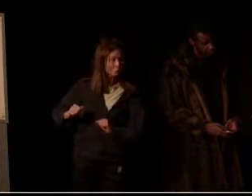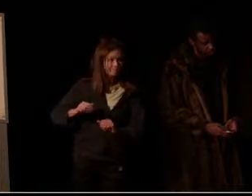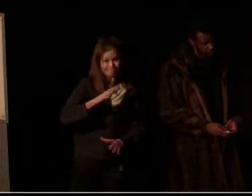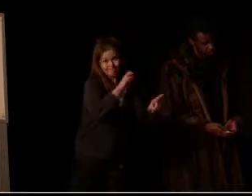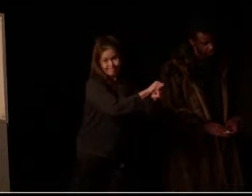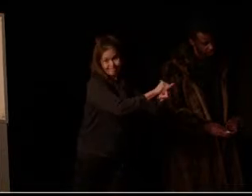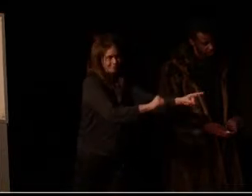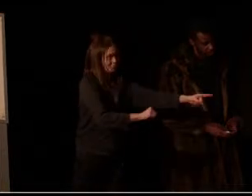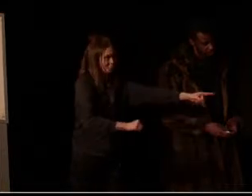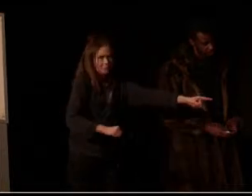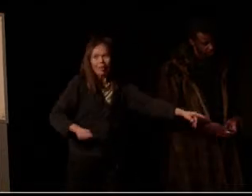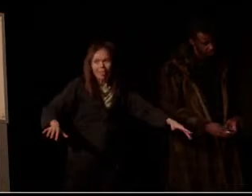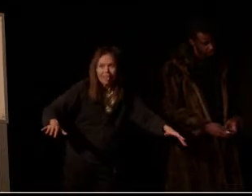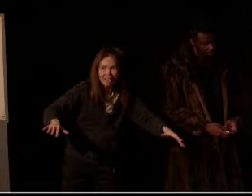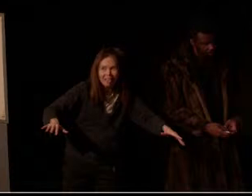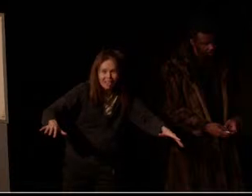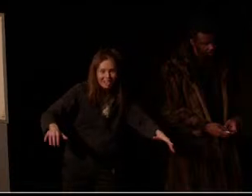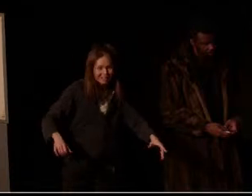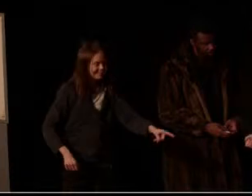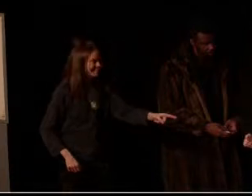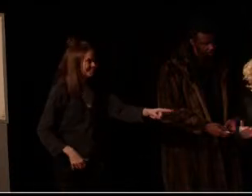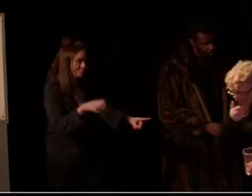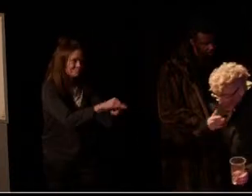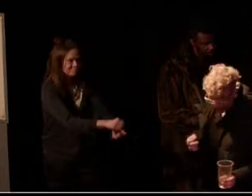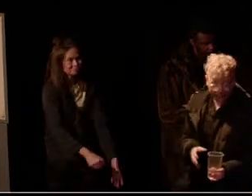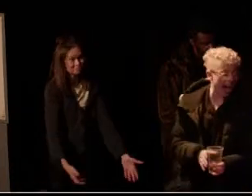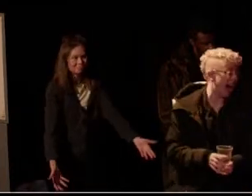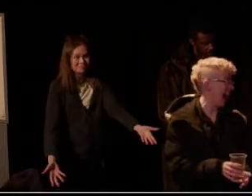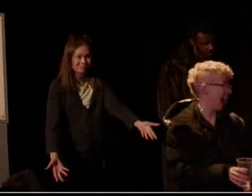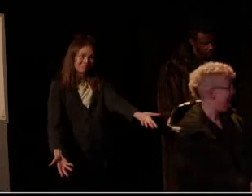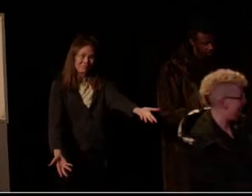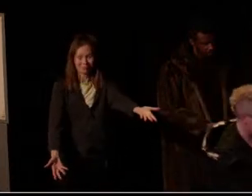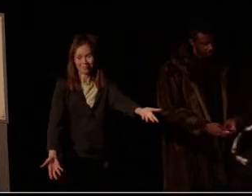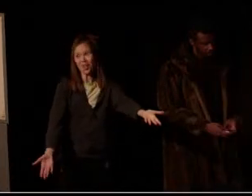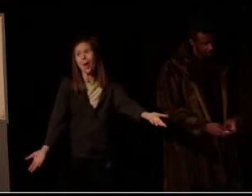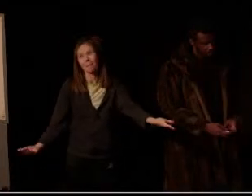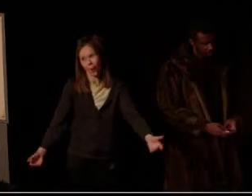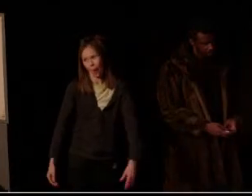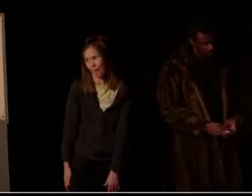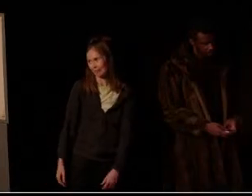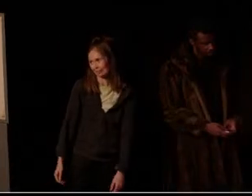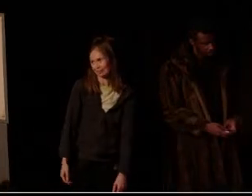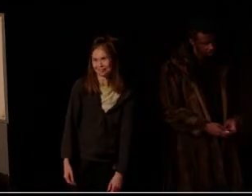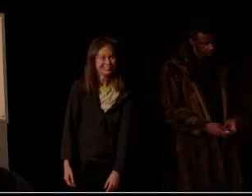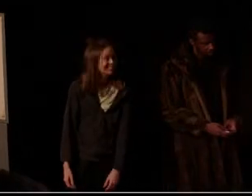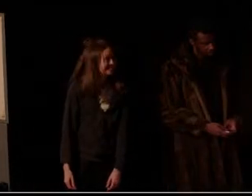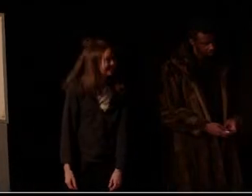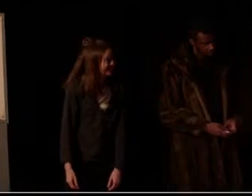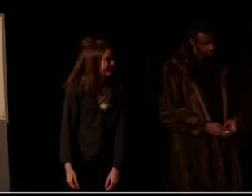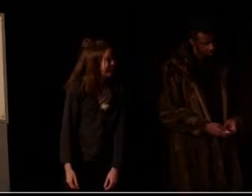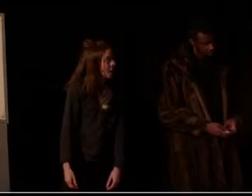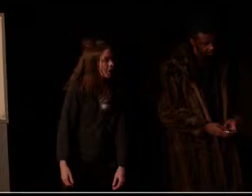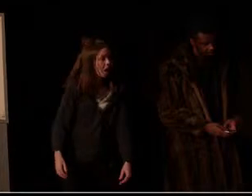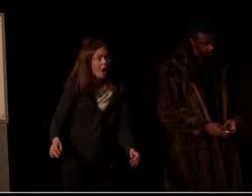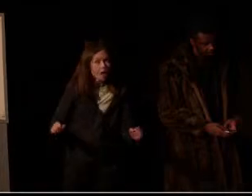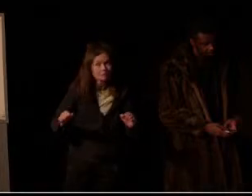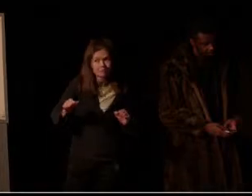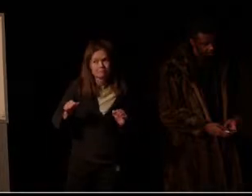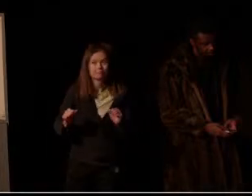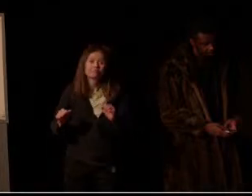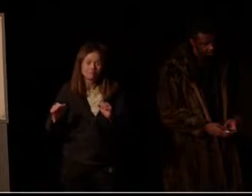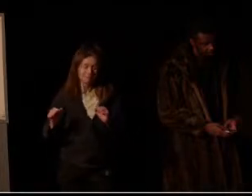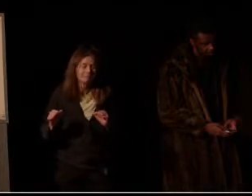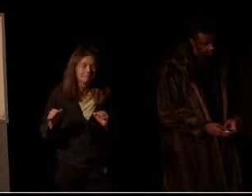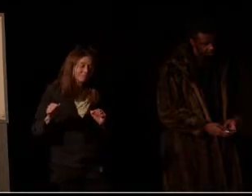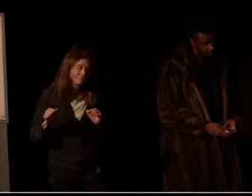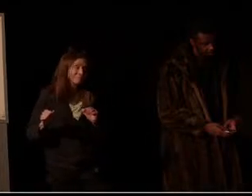Archdemus. Sorry, weren't you going to try? What? Loser. So